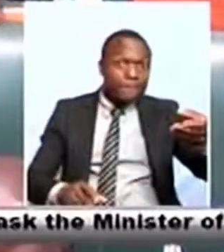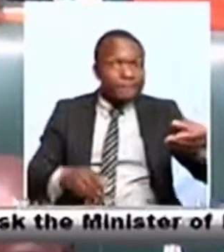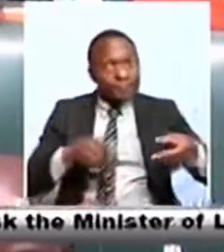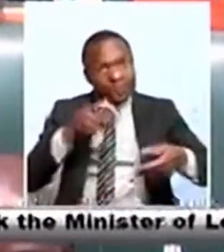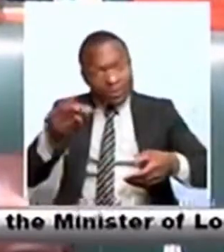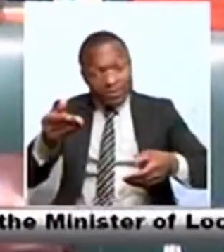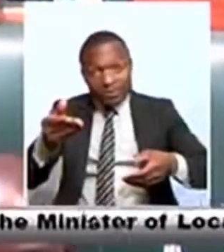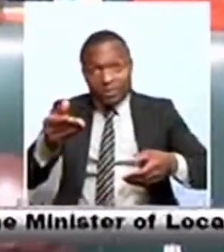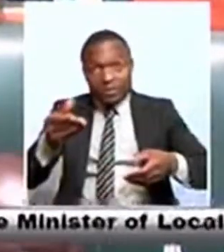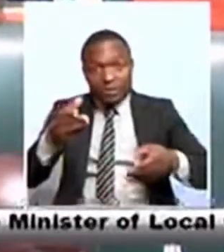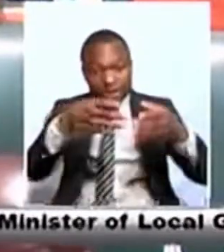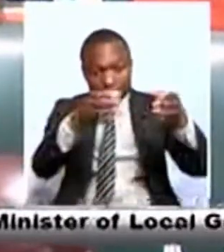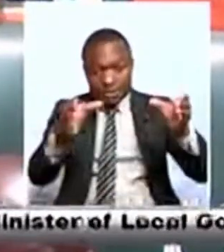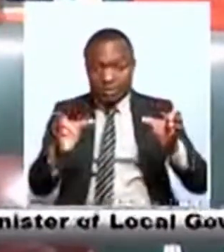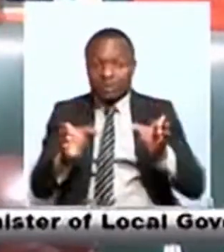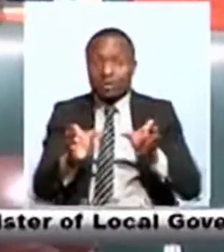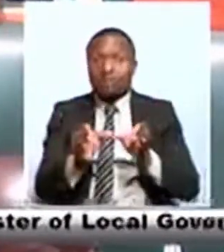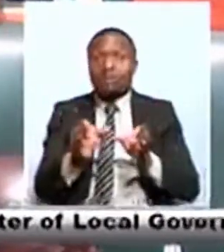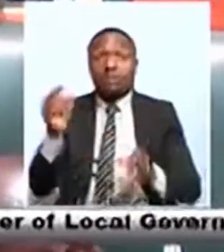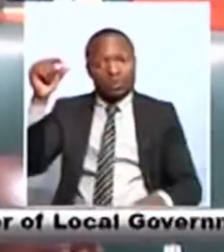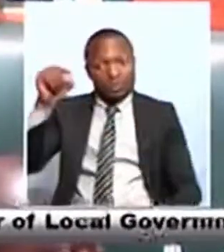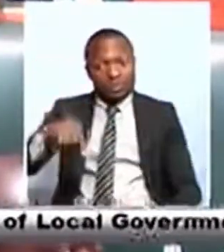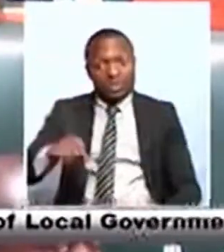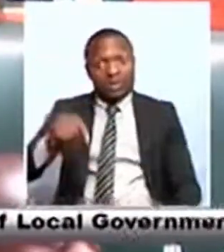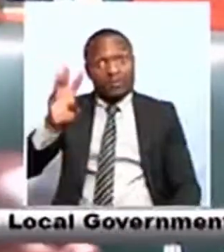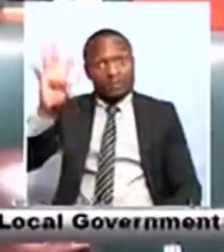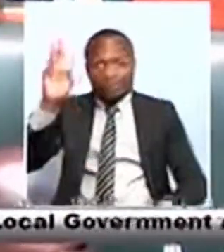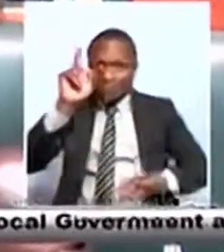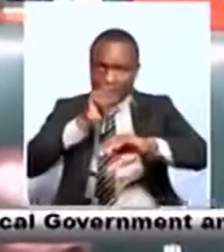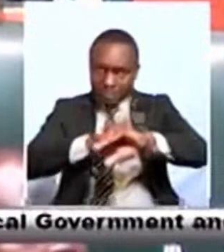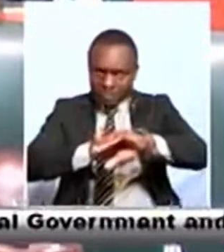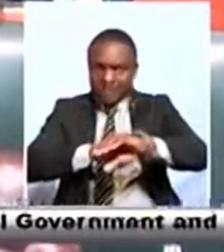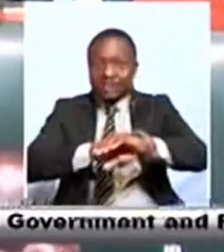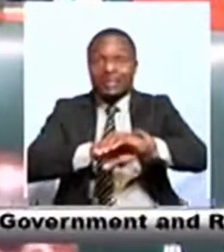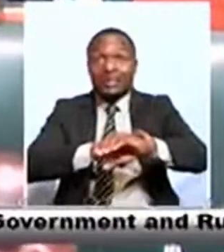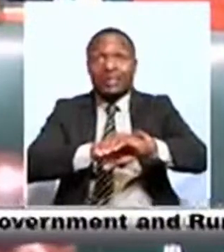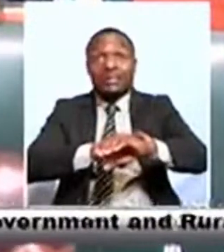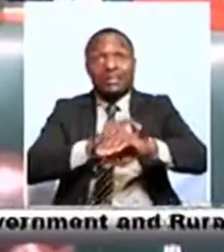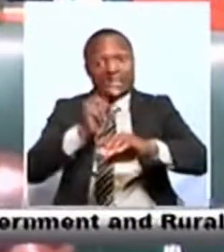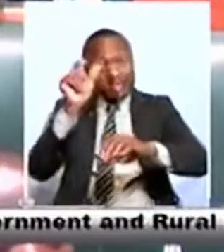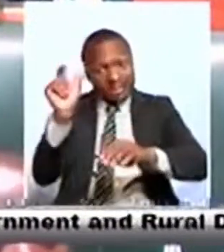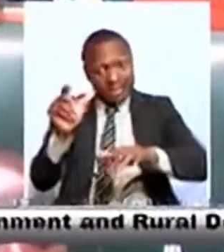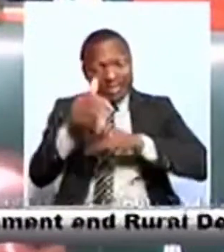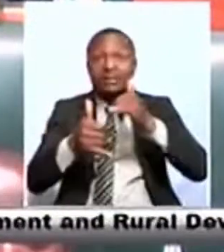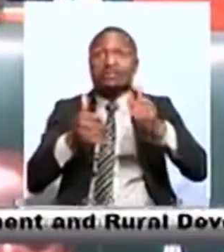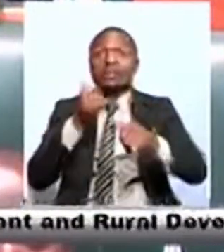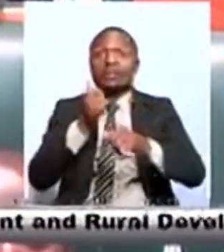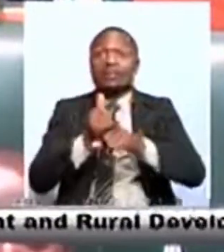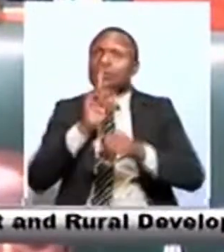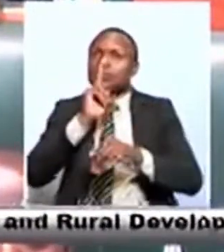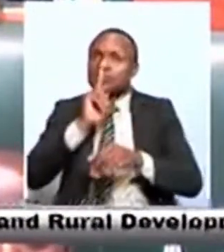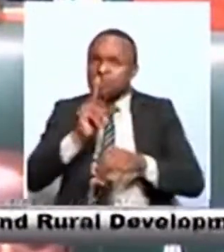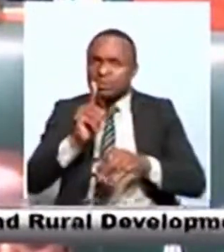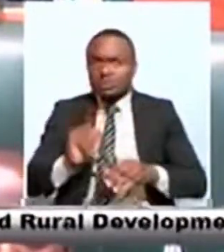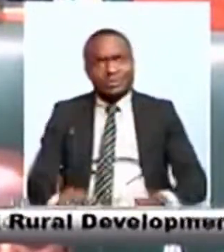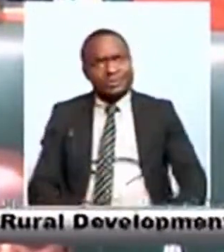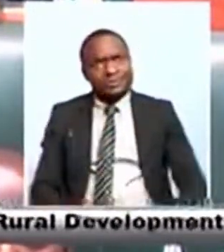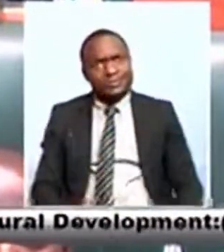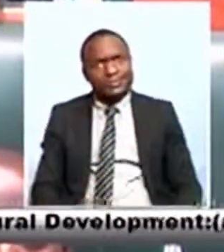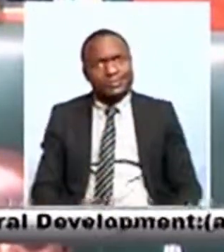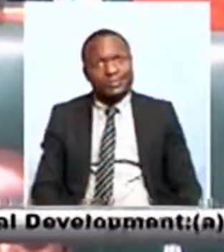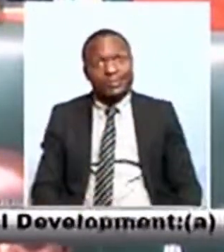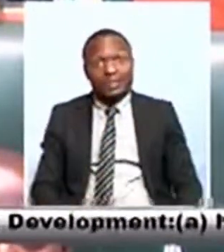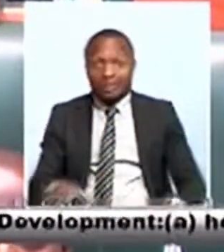quarterly, 4 times in a year. I want you to confirm, Minister, is it true that in